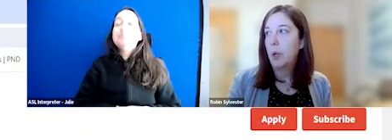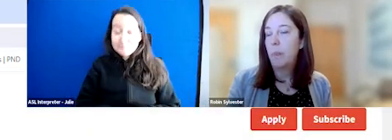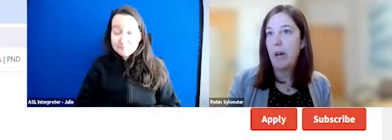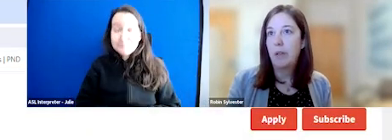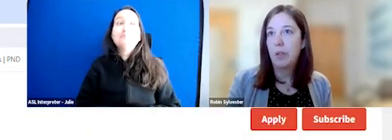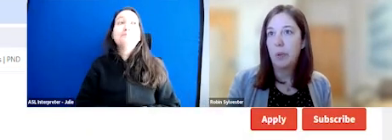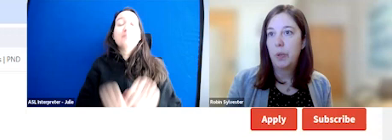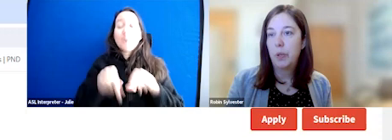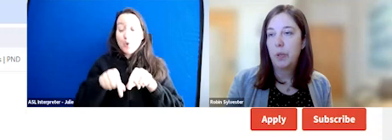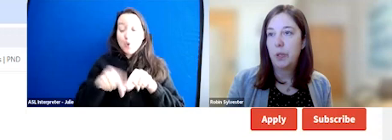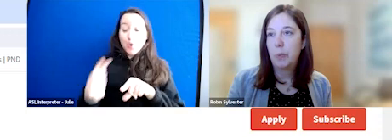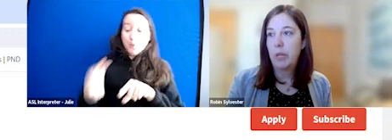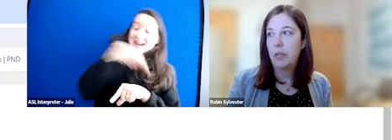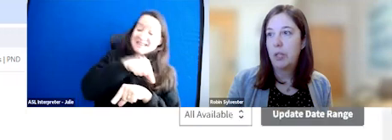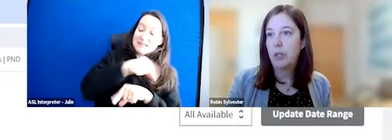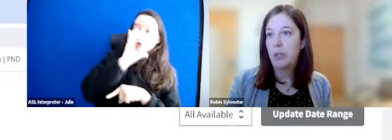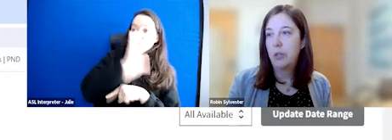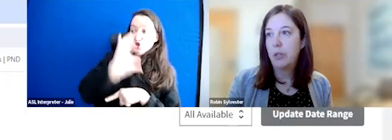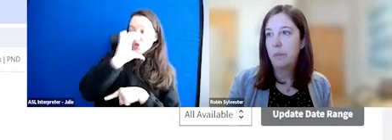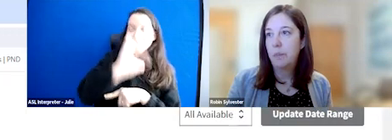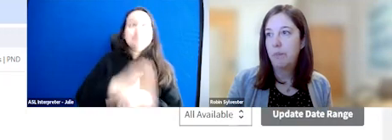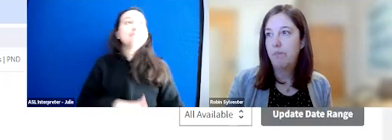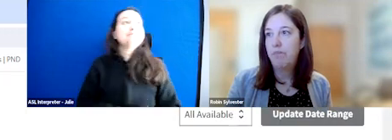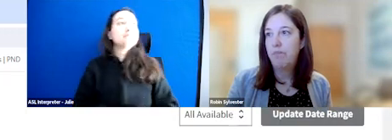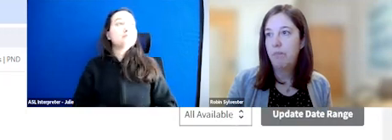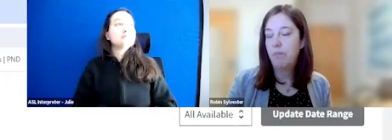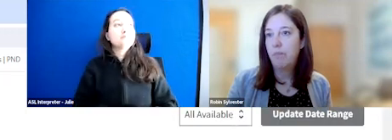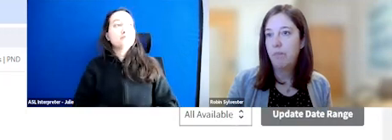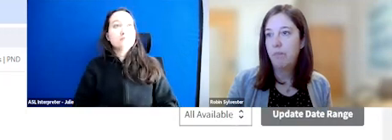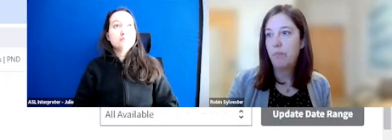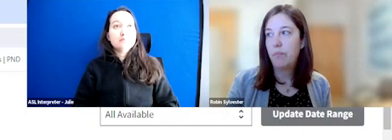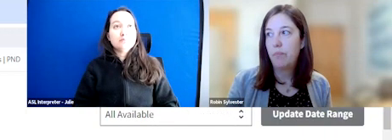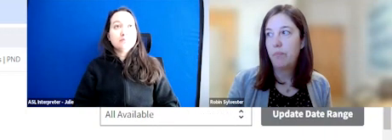So I'm going to go back to the search page here.